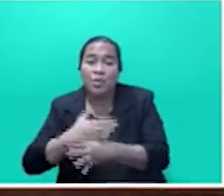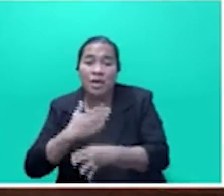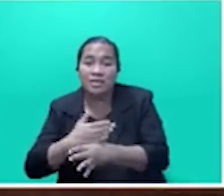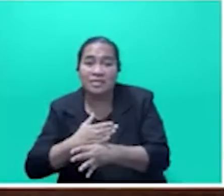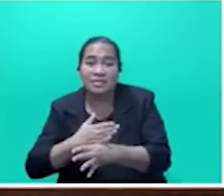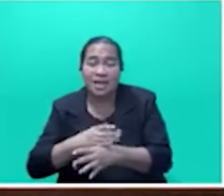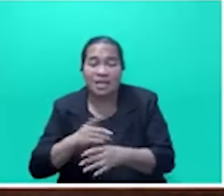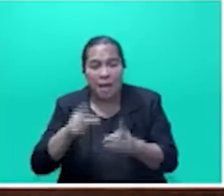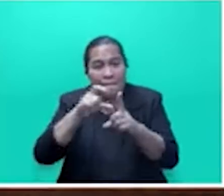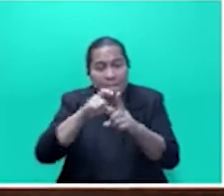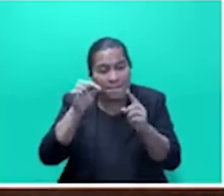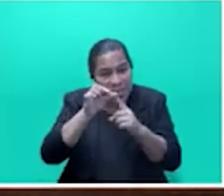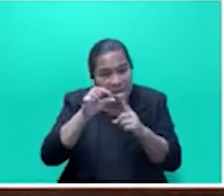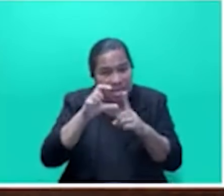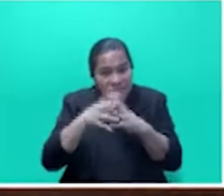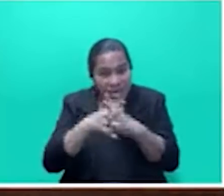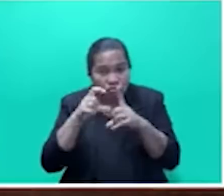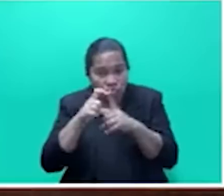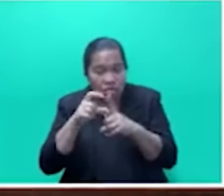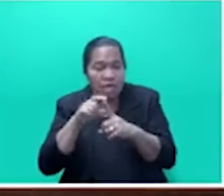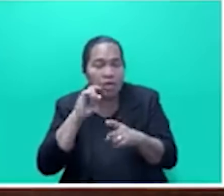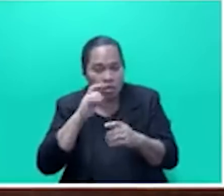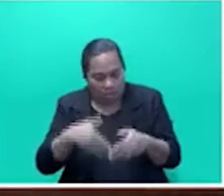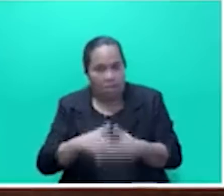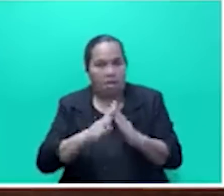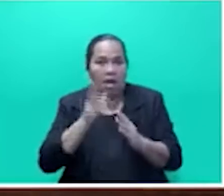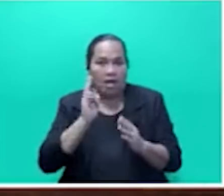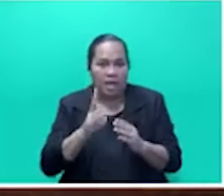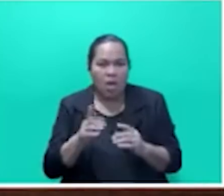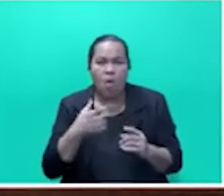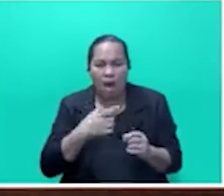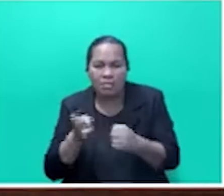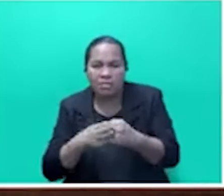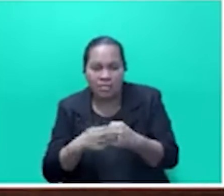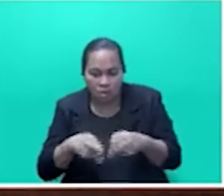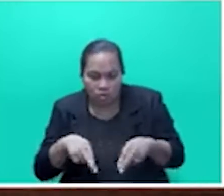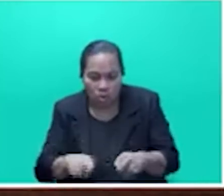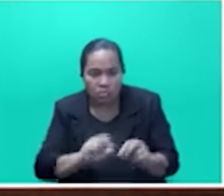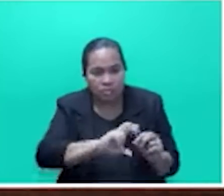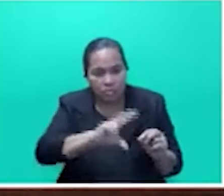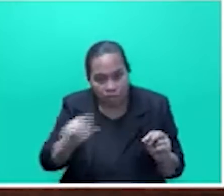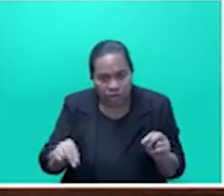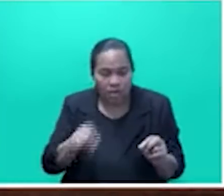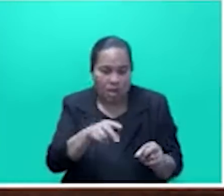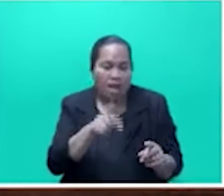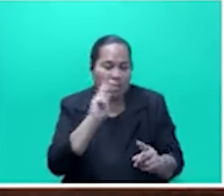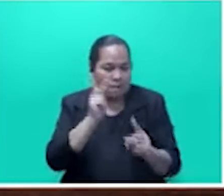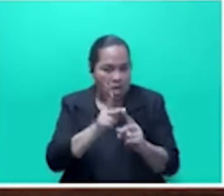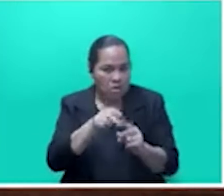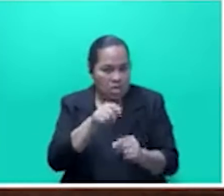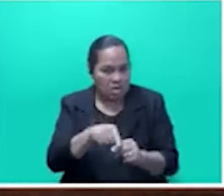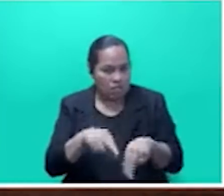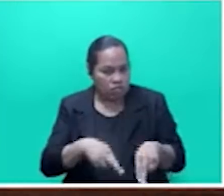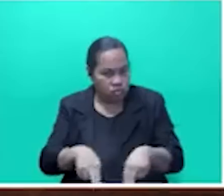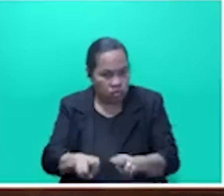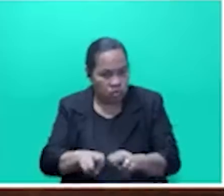reintroduced. Maintenance and upgrading of rural roads and river crossings will be a priority for the PWD. It